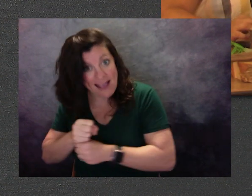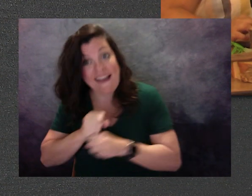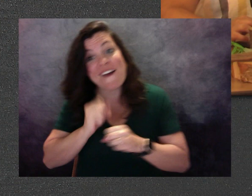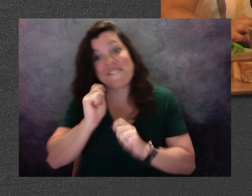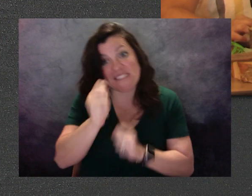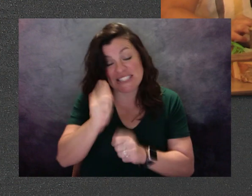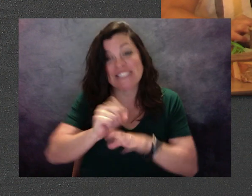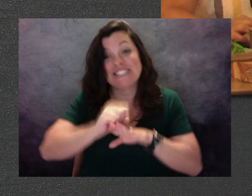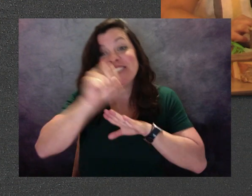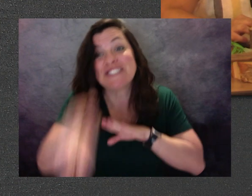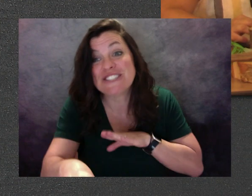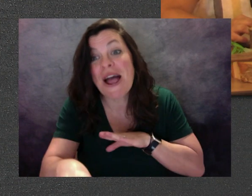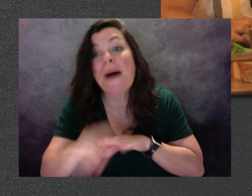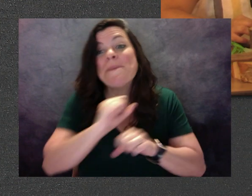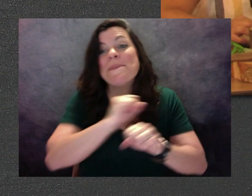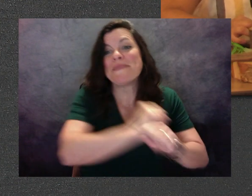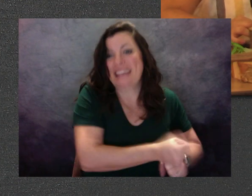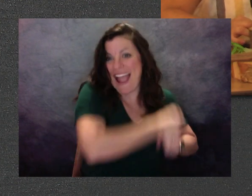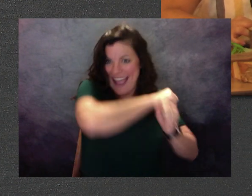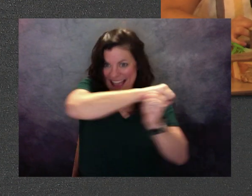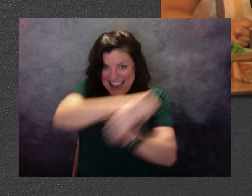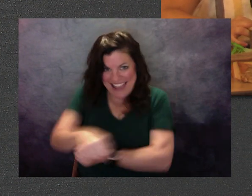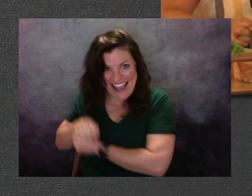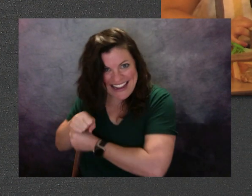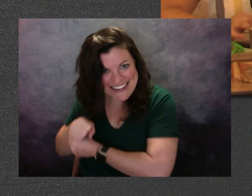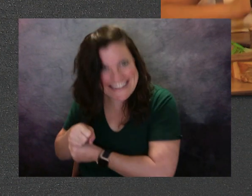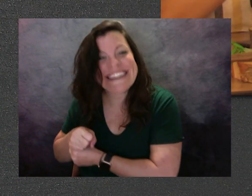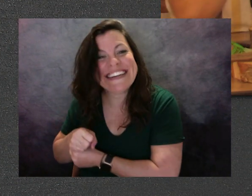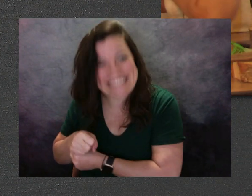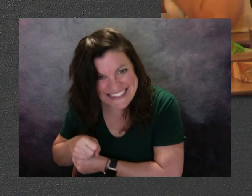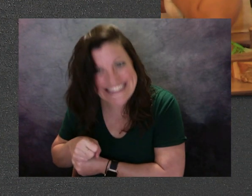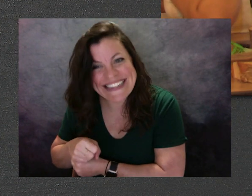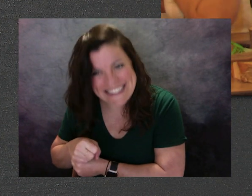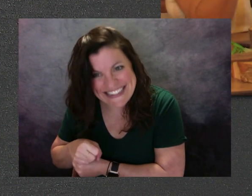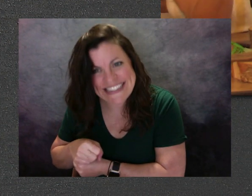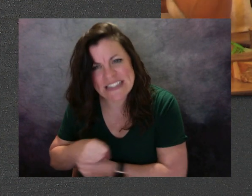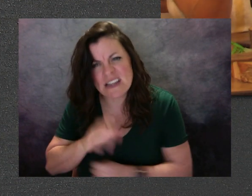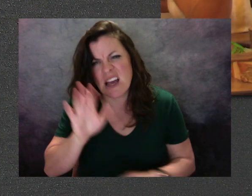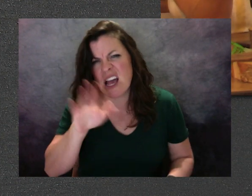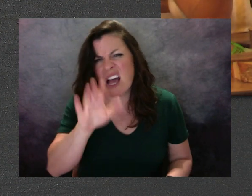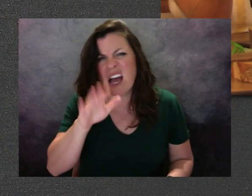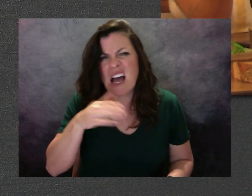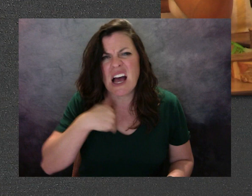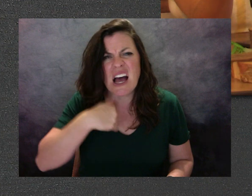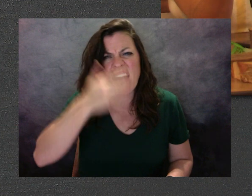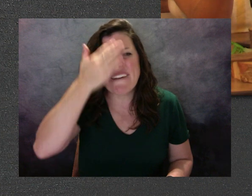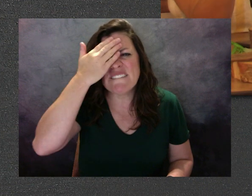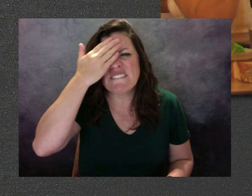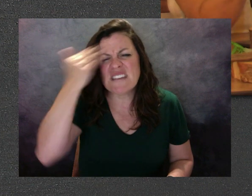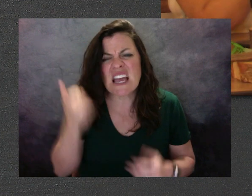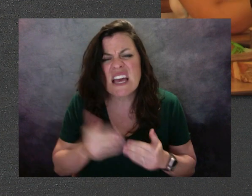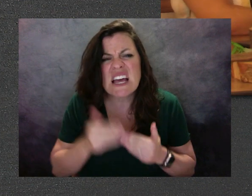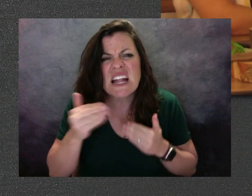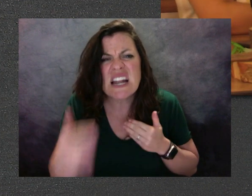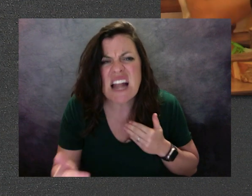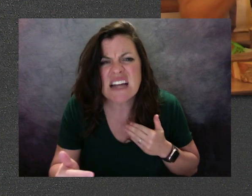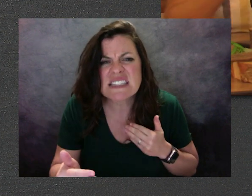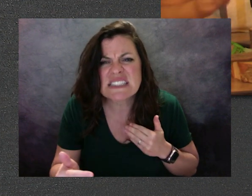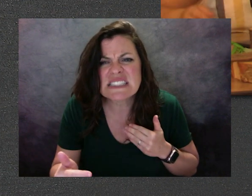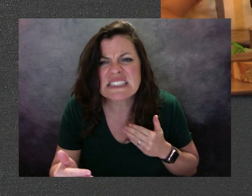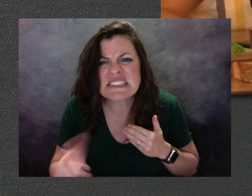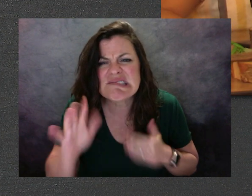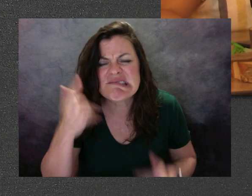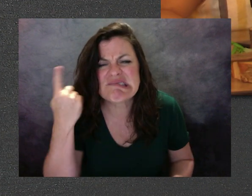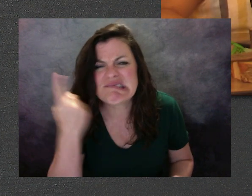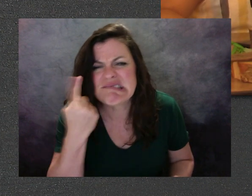Kayak. And then I forget. What comes after fishing? I forget. What can I do if I forget? Oh, go back